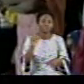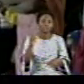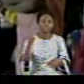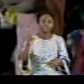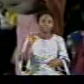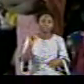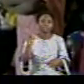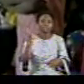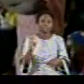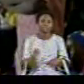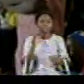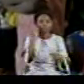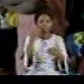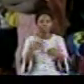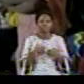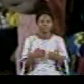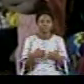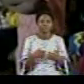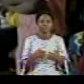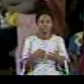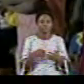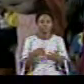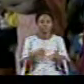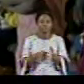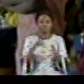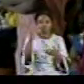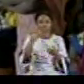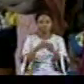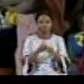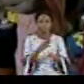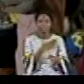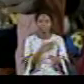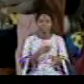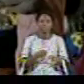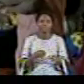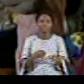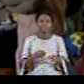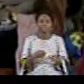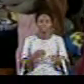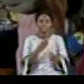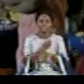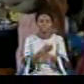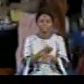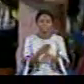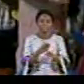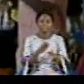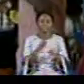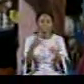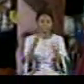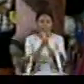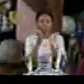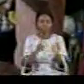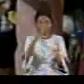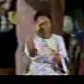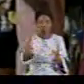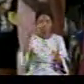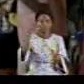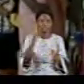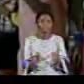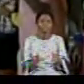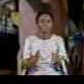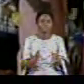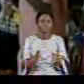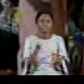God tonight, her burden became lifted. She gave her life to Christ and has experienced total